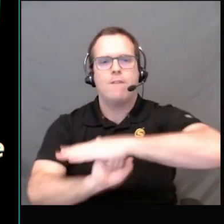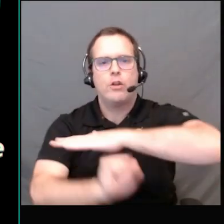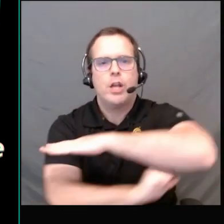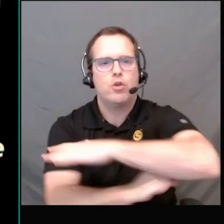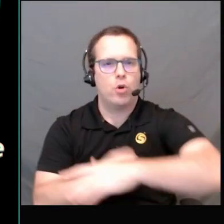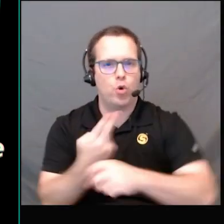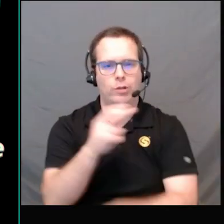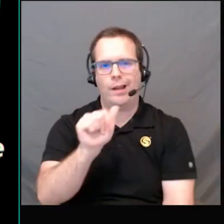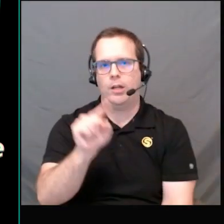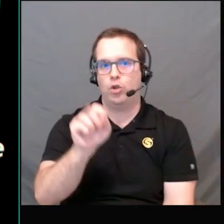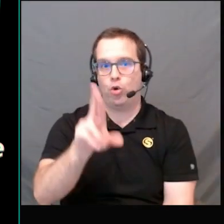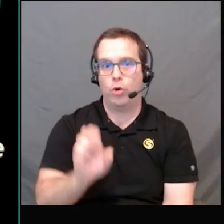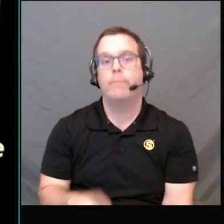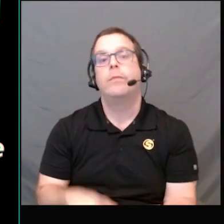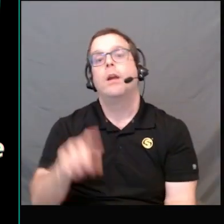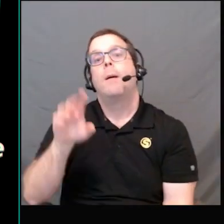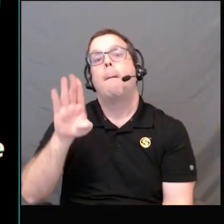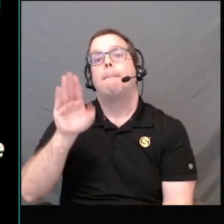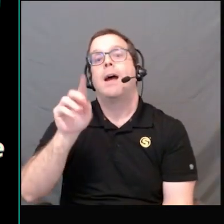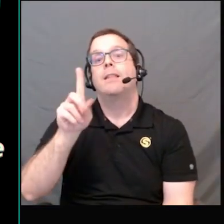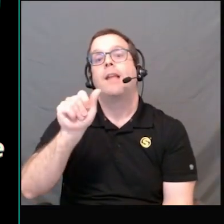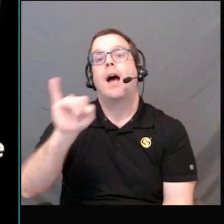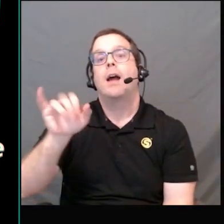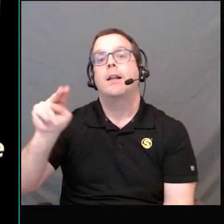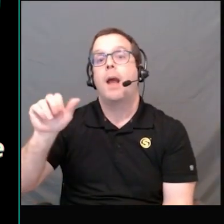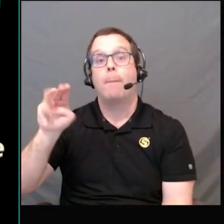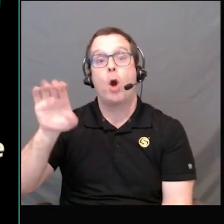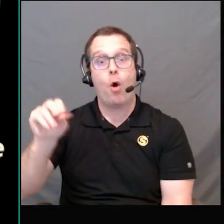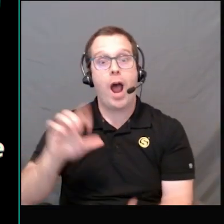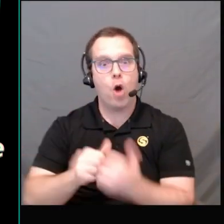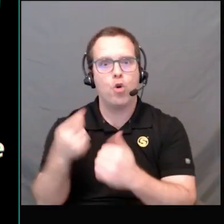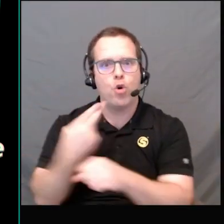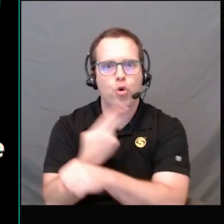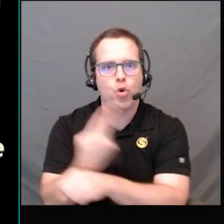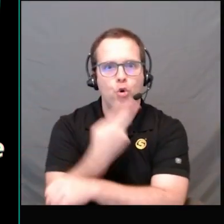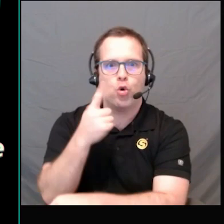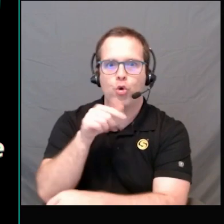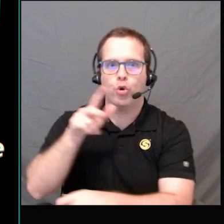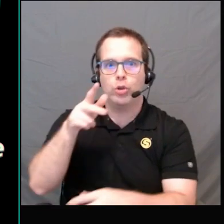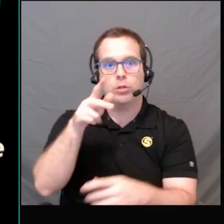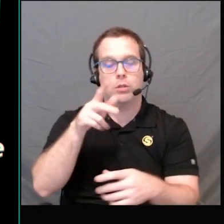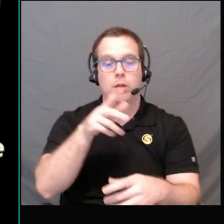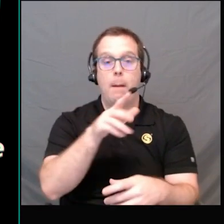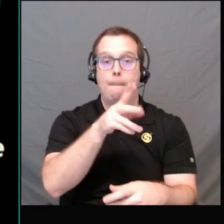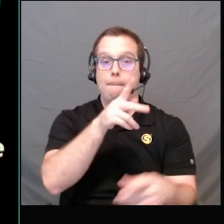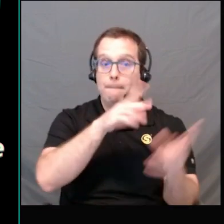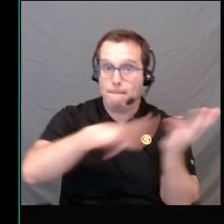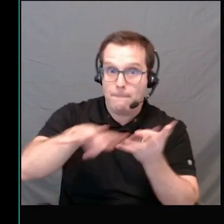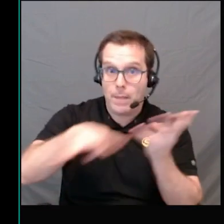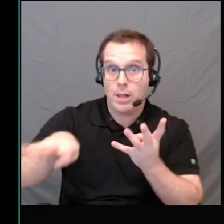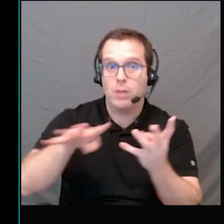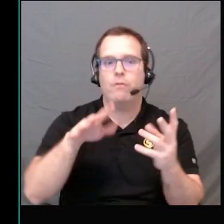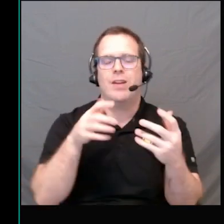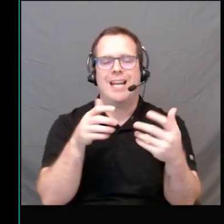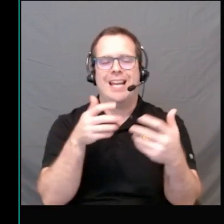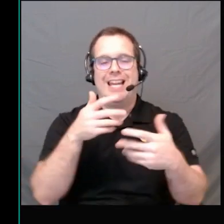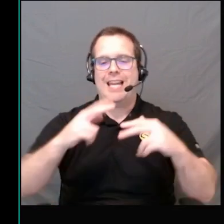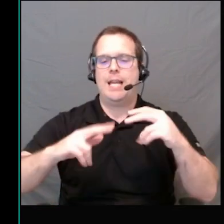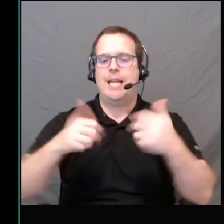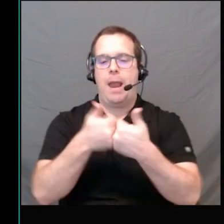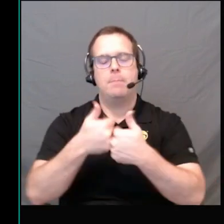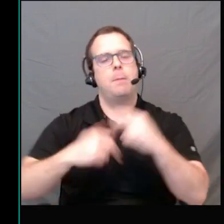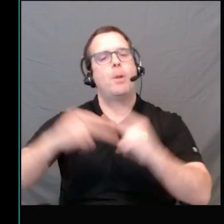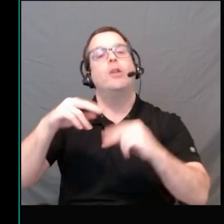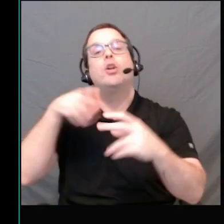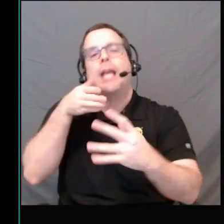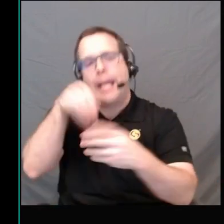how they've made a cloud-native continuous integration build pipeline for games they're making in Unity. And not least, we have a talk called The New